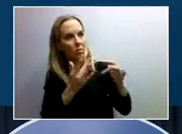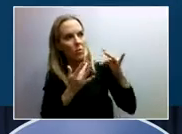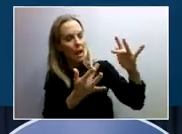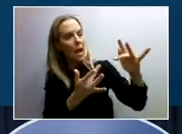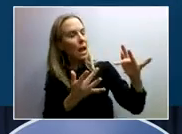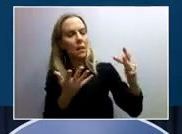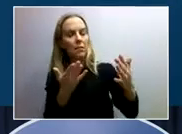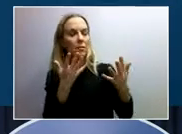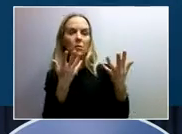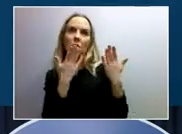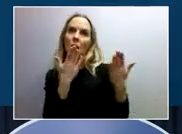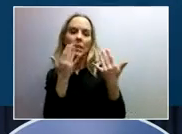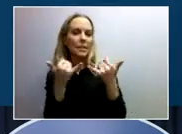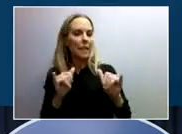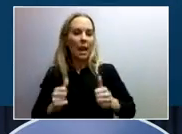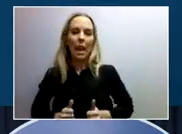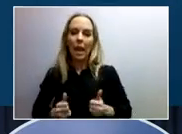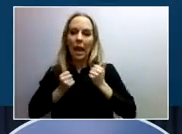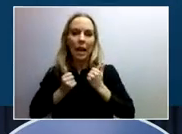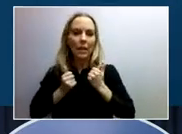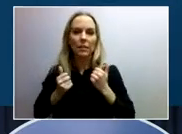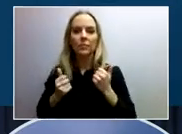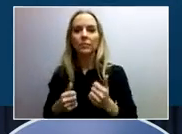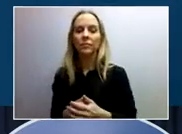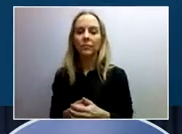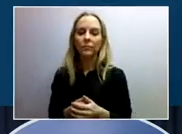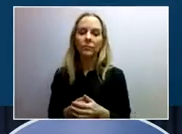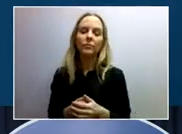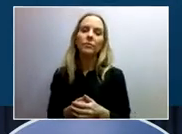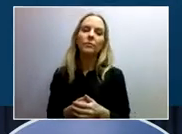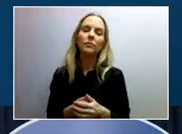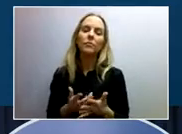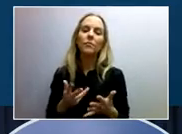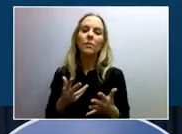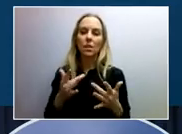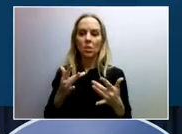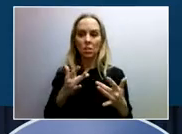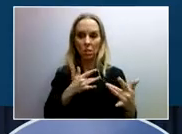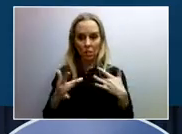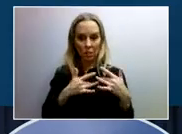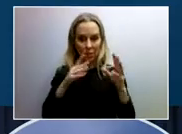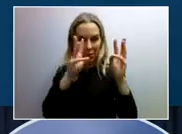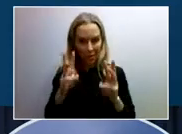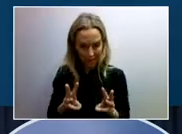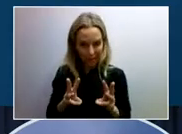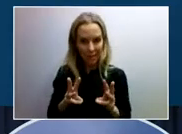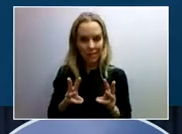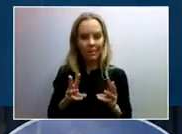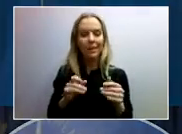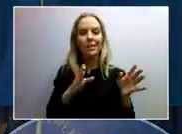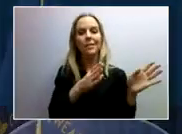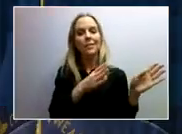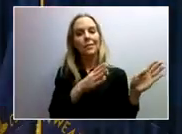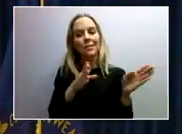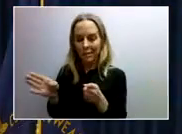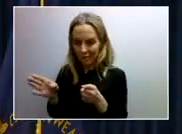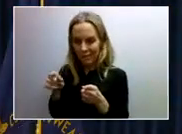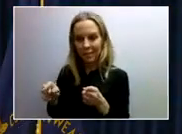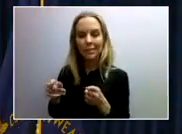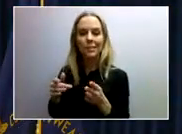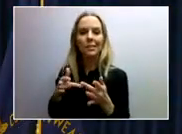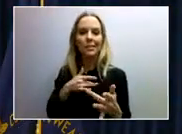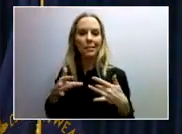with us. So from the concern on the weather to the significant concern for the